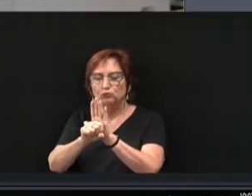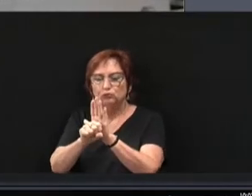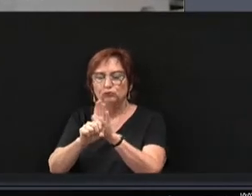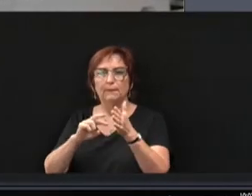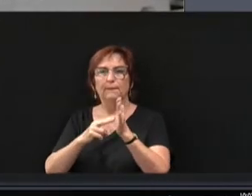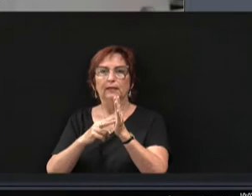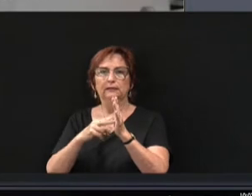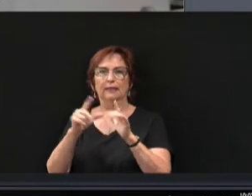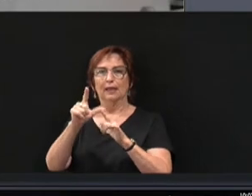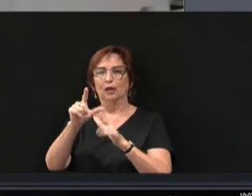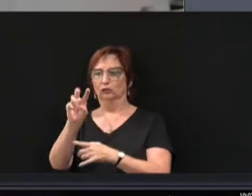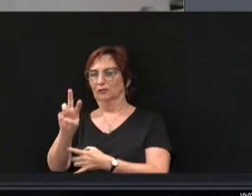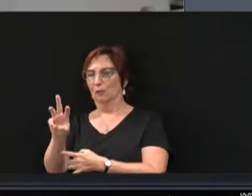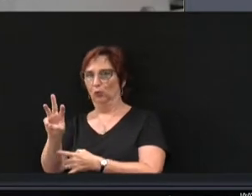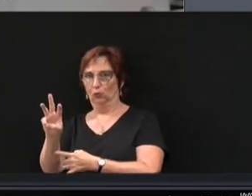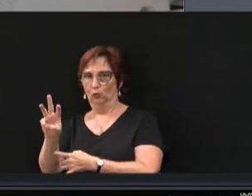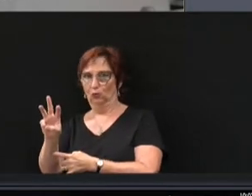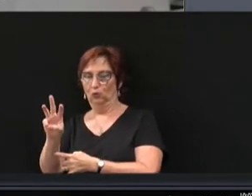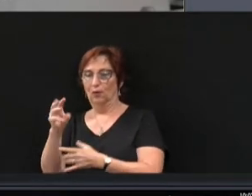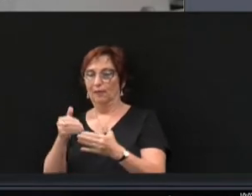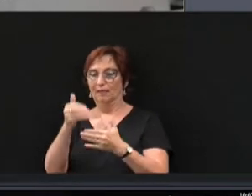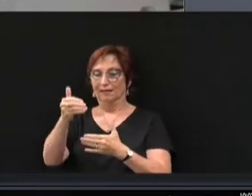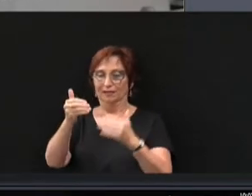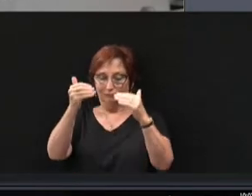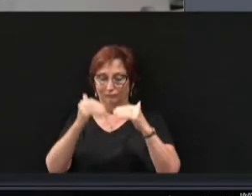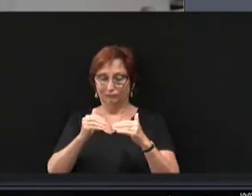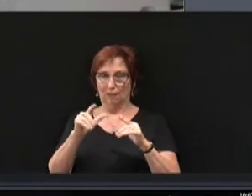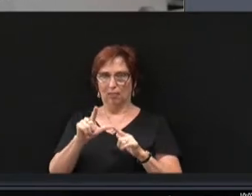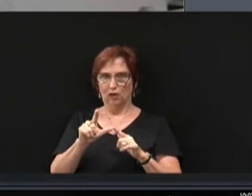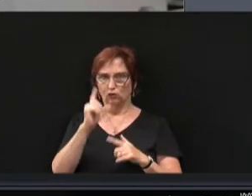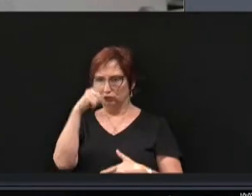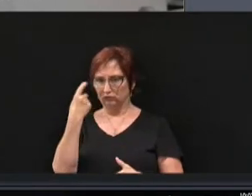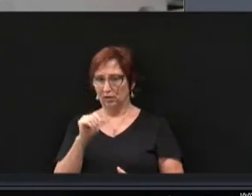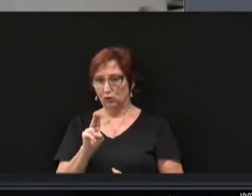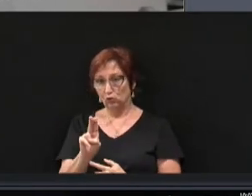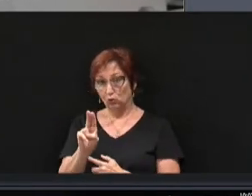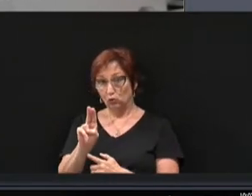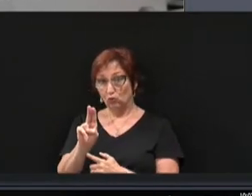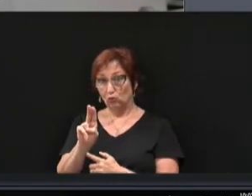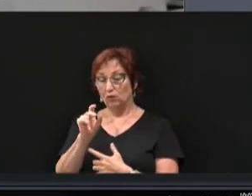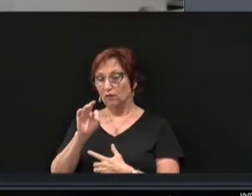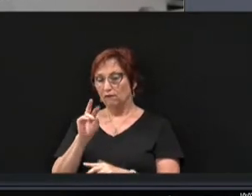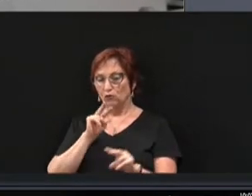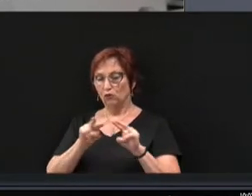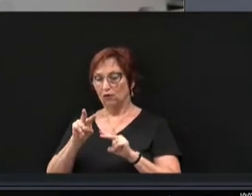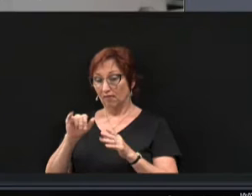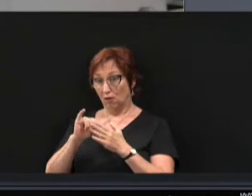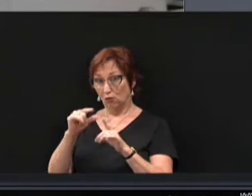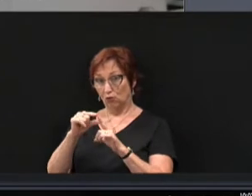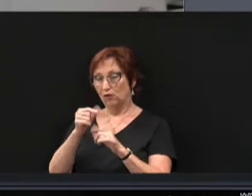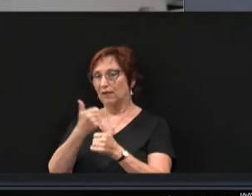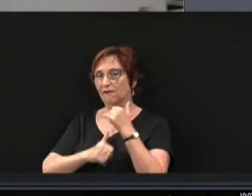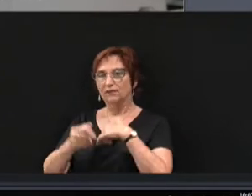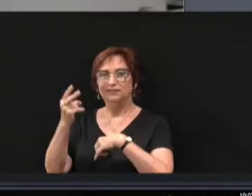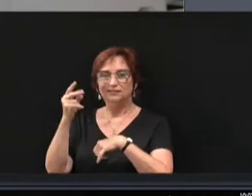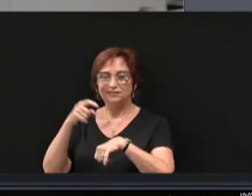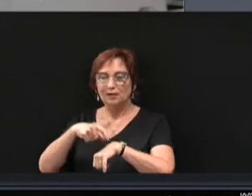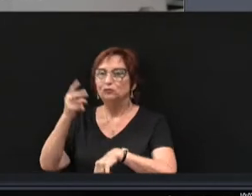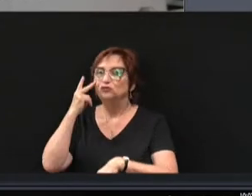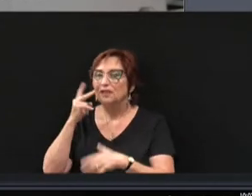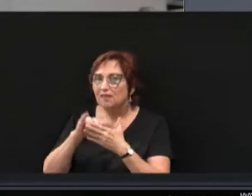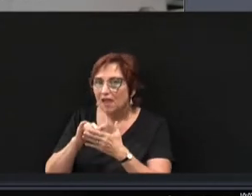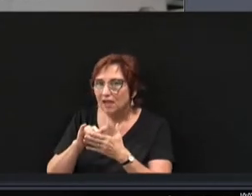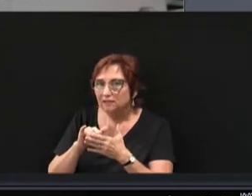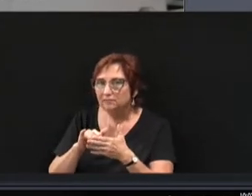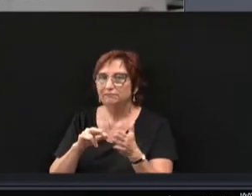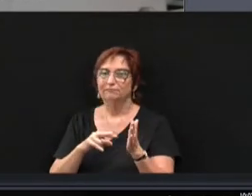W. And then the next letter looks like a U. If you look at the word, that U, every time you see this,